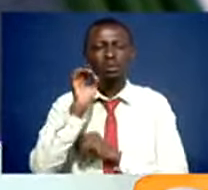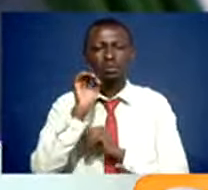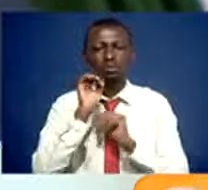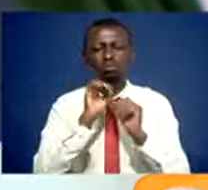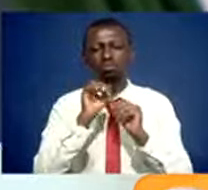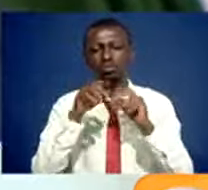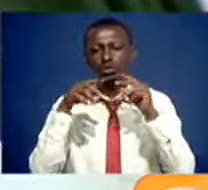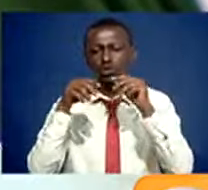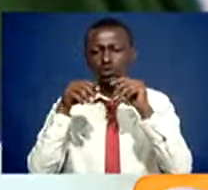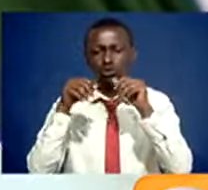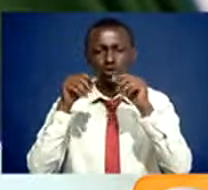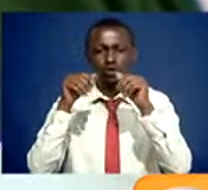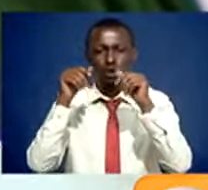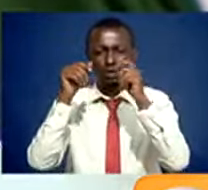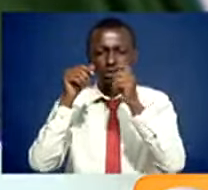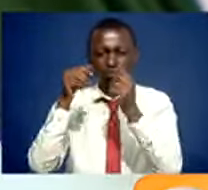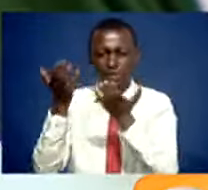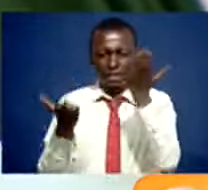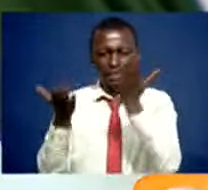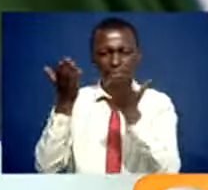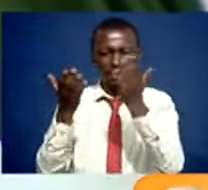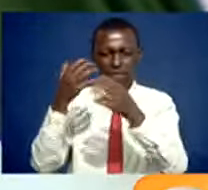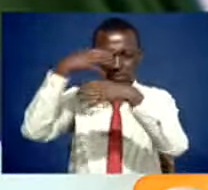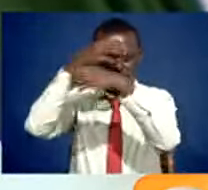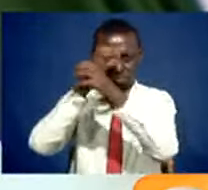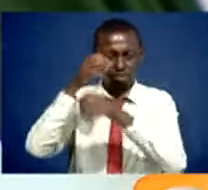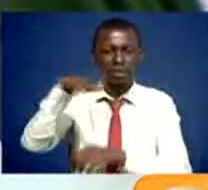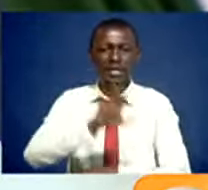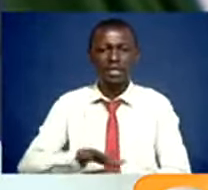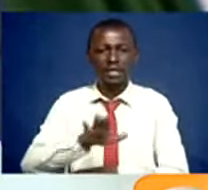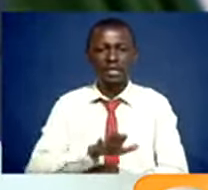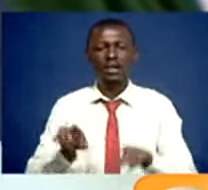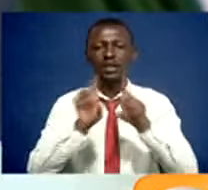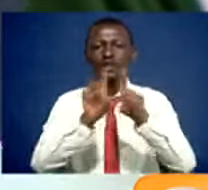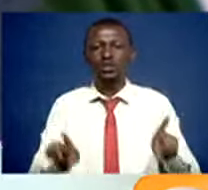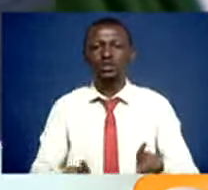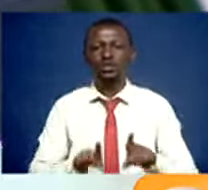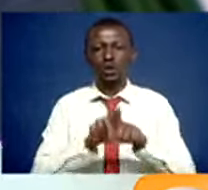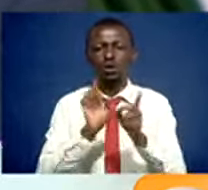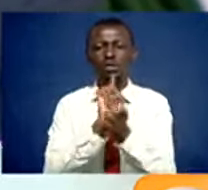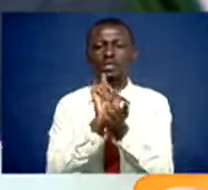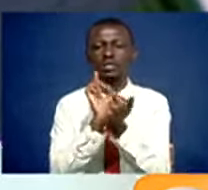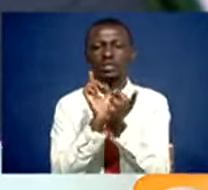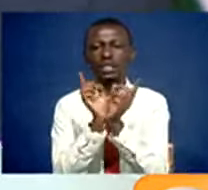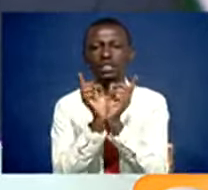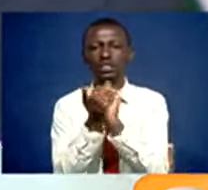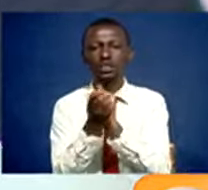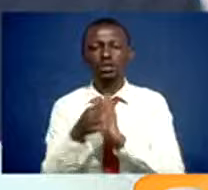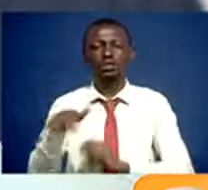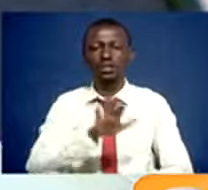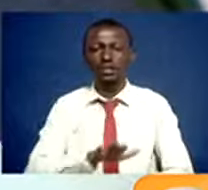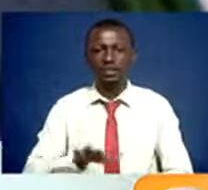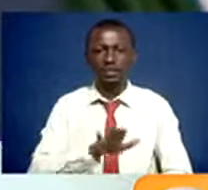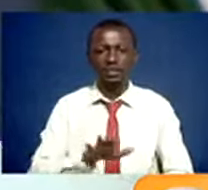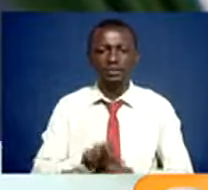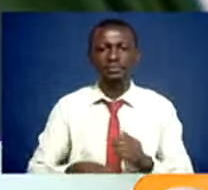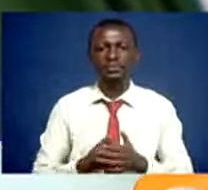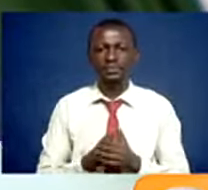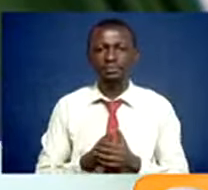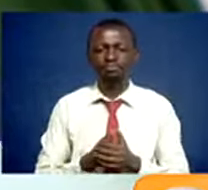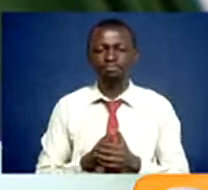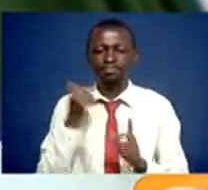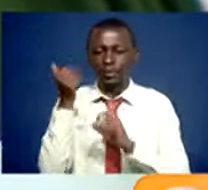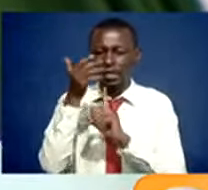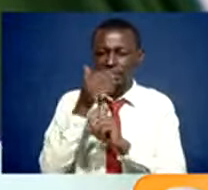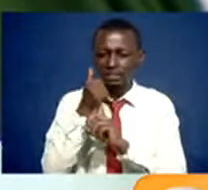mobile soil assessment laboratories, and of course, an expanded irrigation infrastructure. We have made